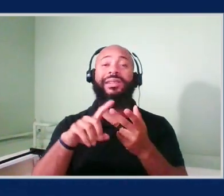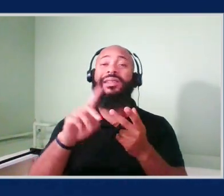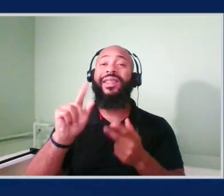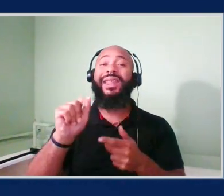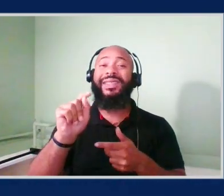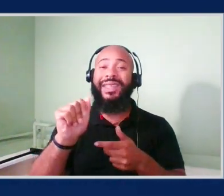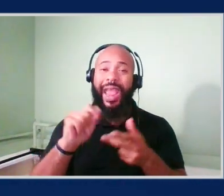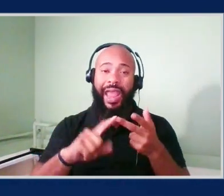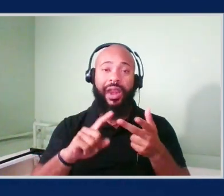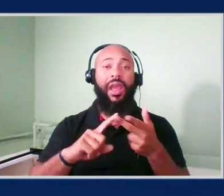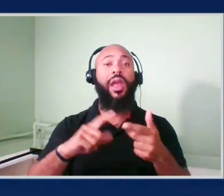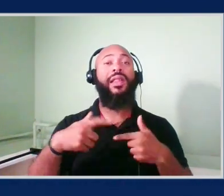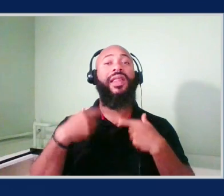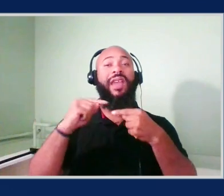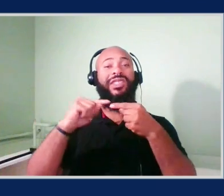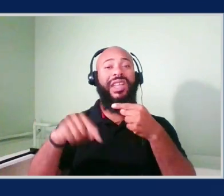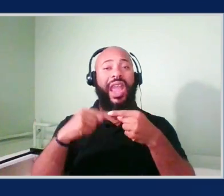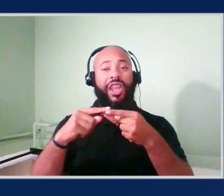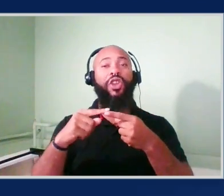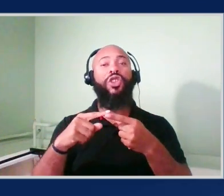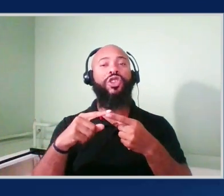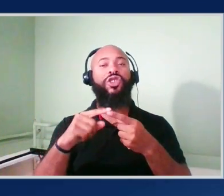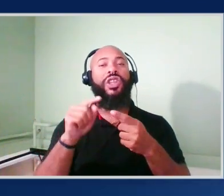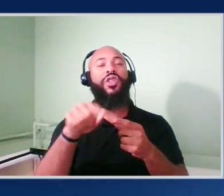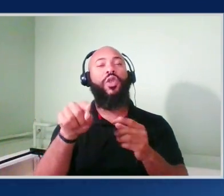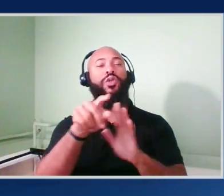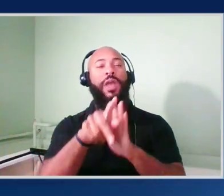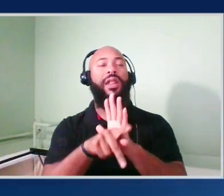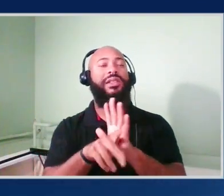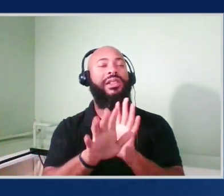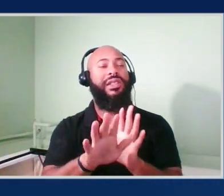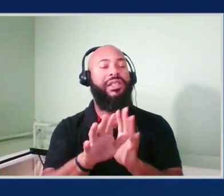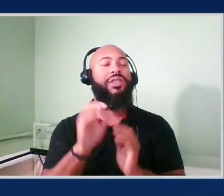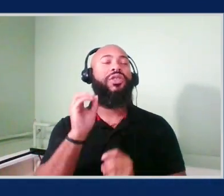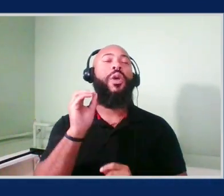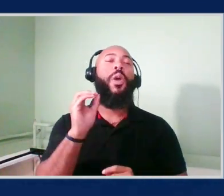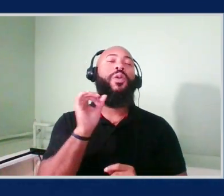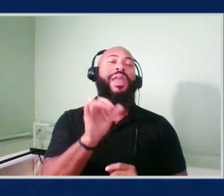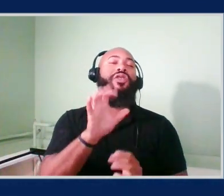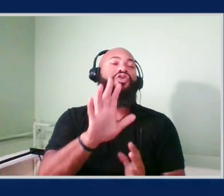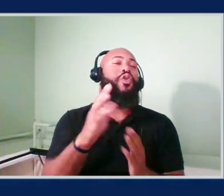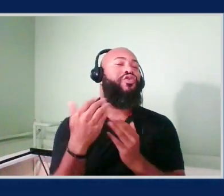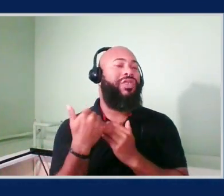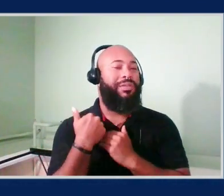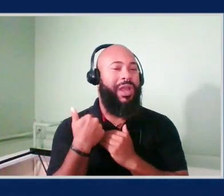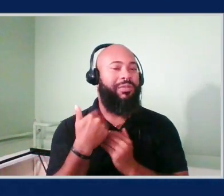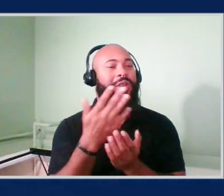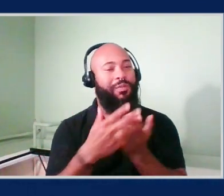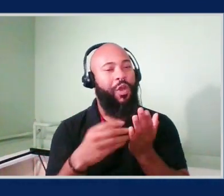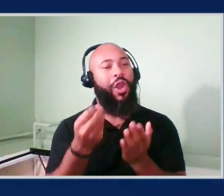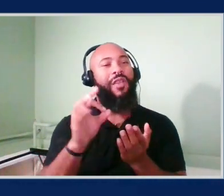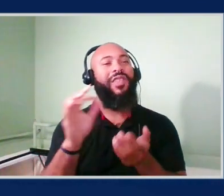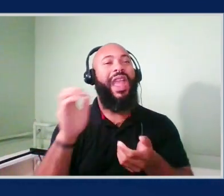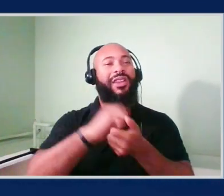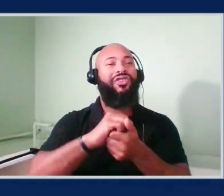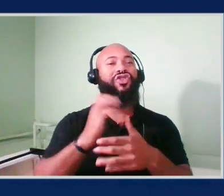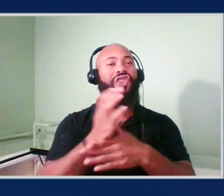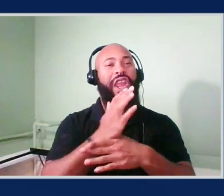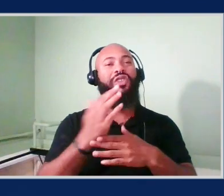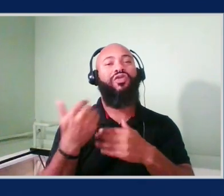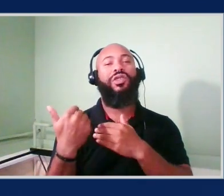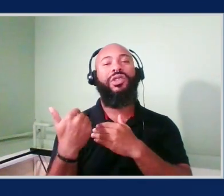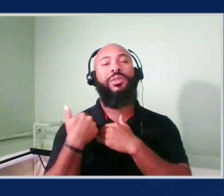life cycles of those policies. So, that is your responsibility as part of that shared responsibility model. The example